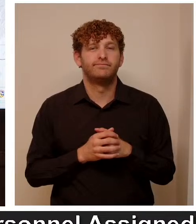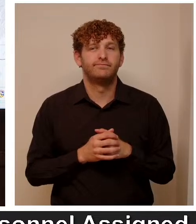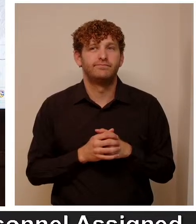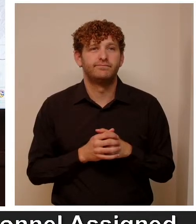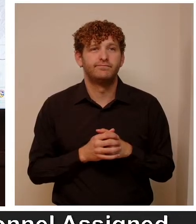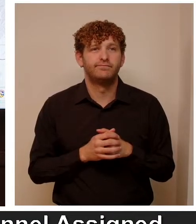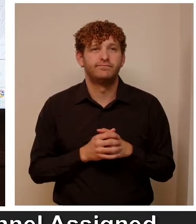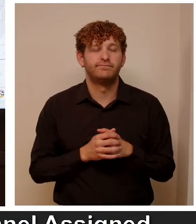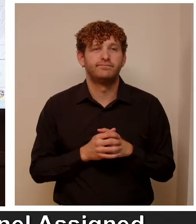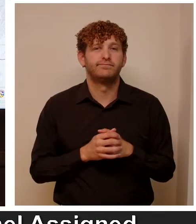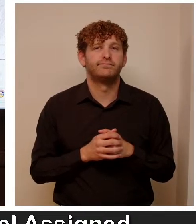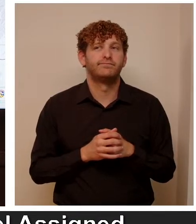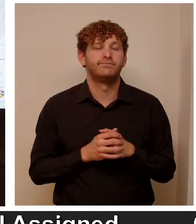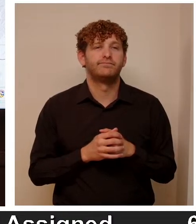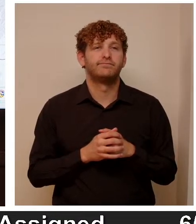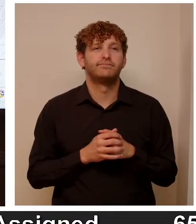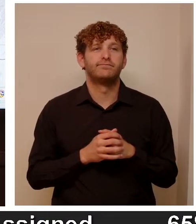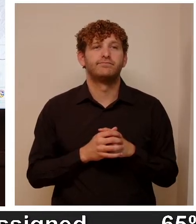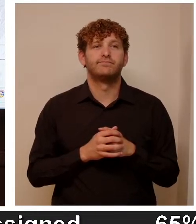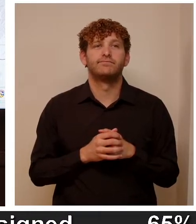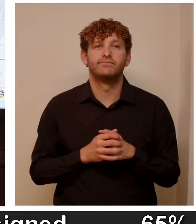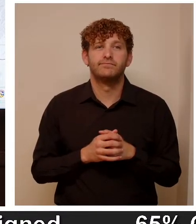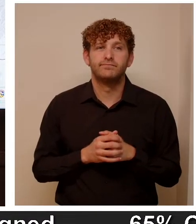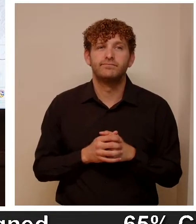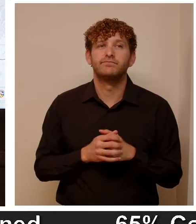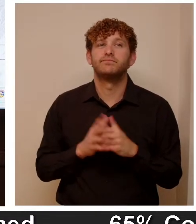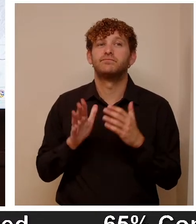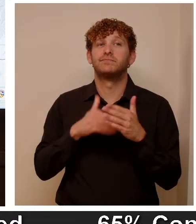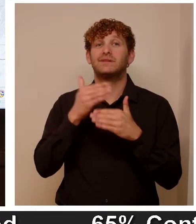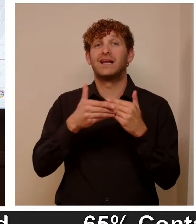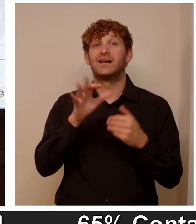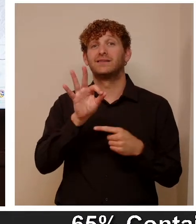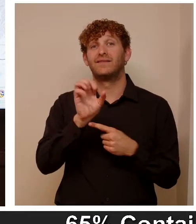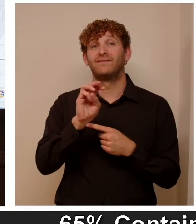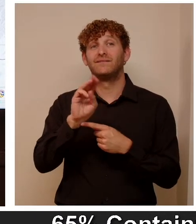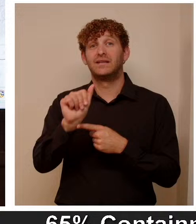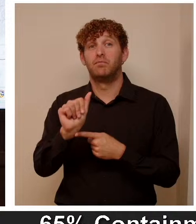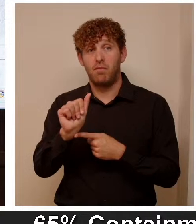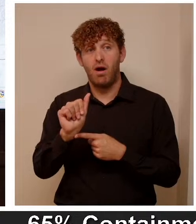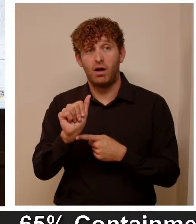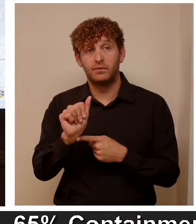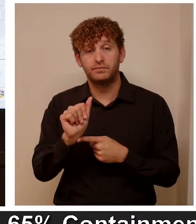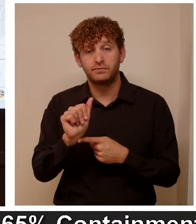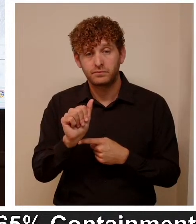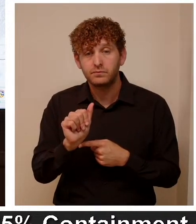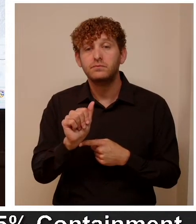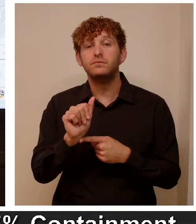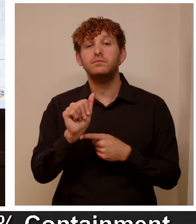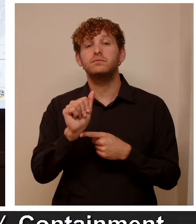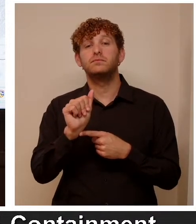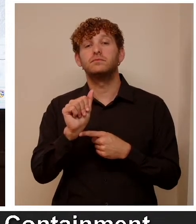Thank you, Yona, for that information. Next up from FEMA, Public Affairs Officer Nicole Wilson.